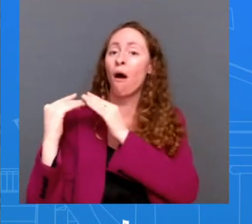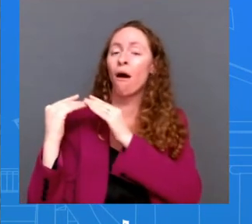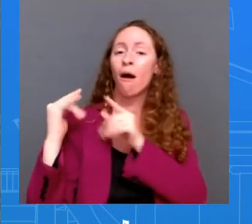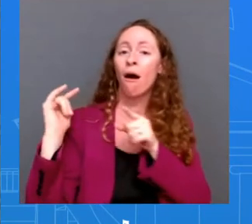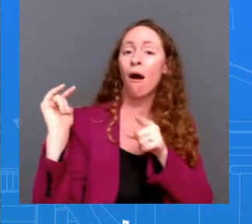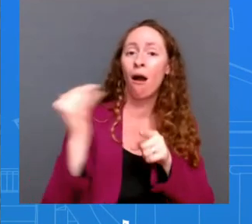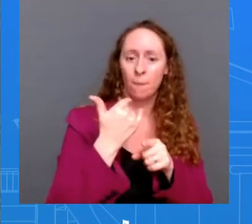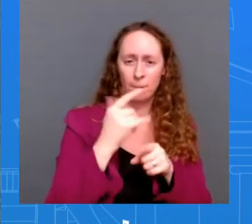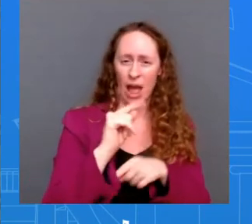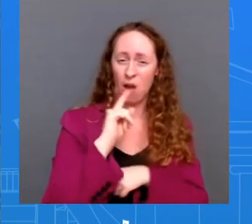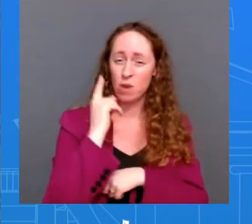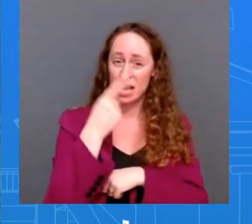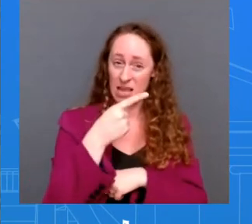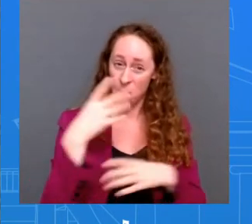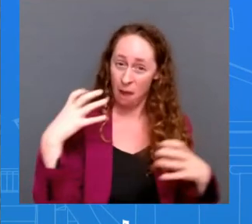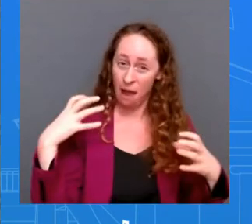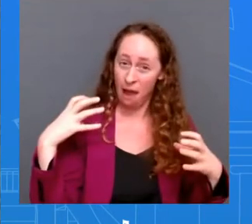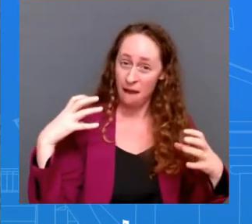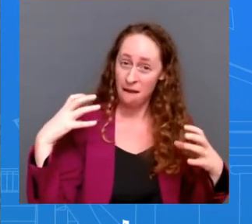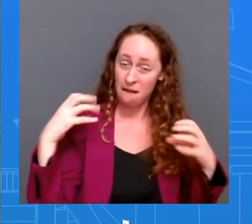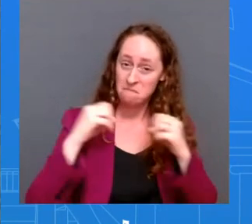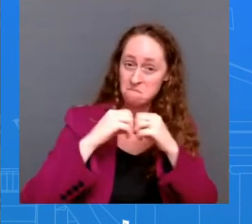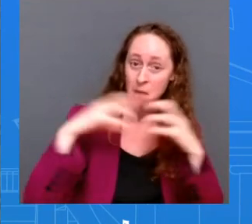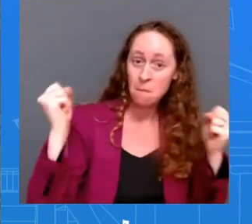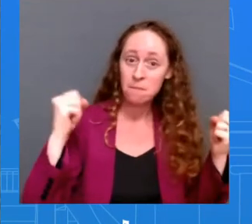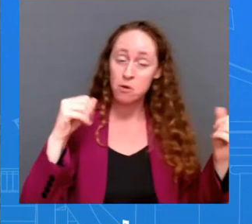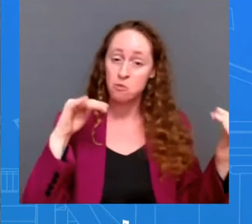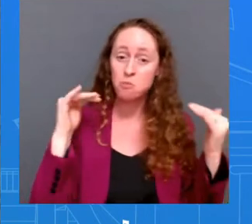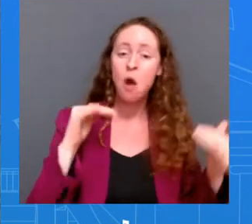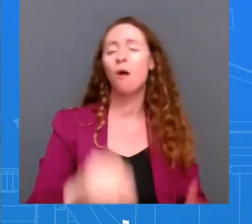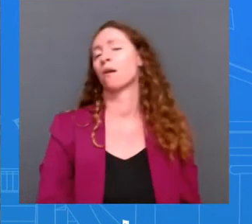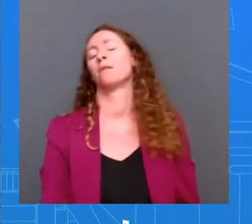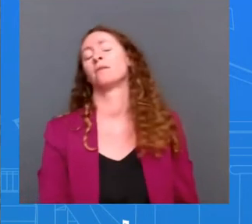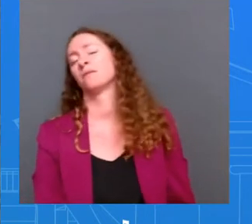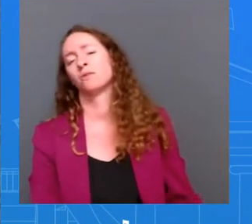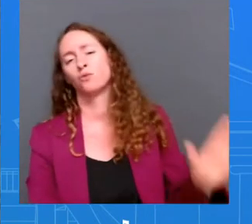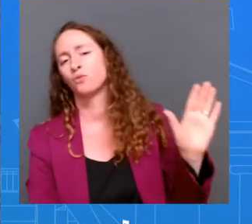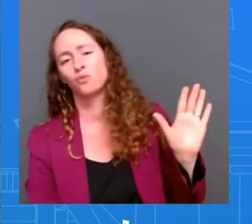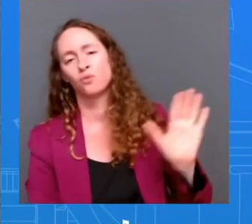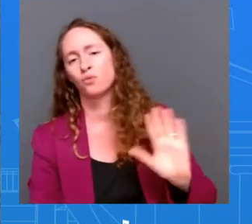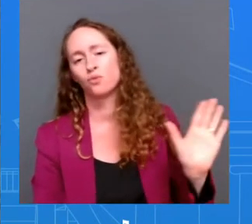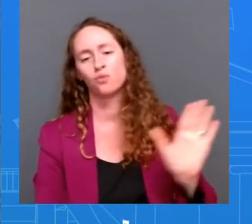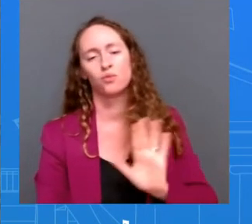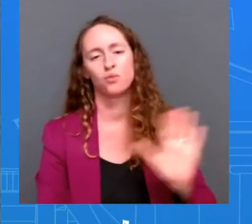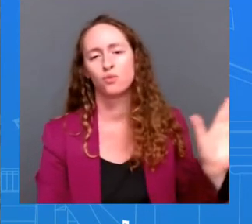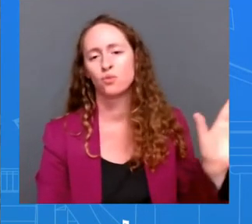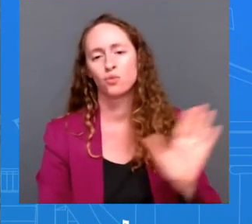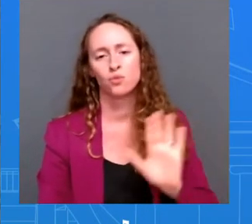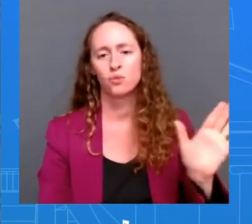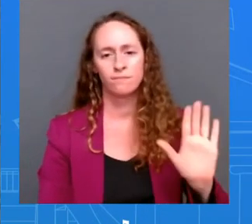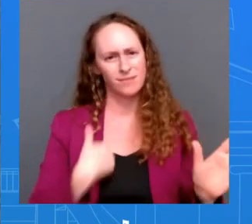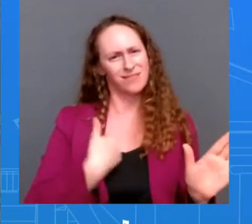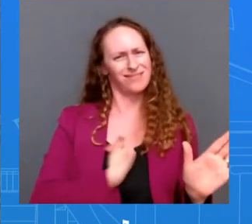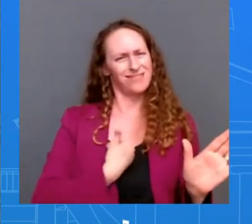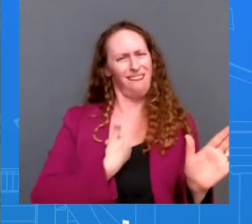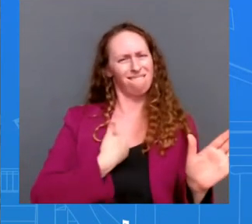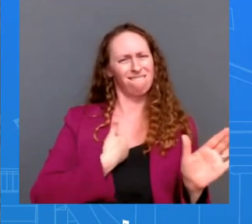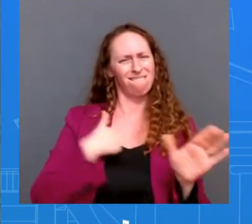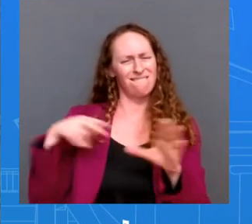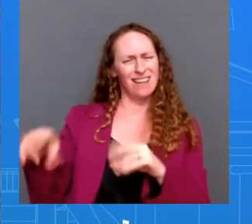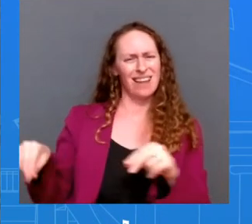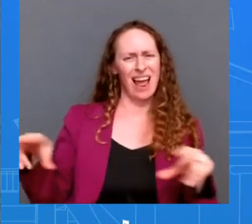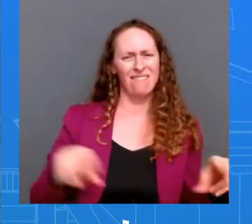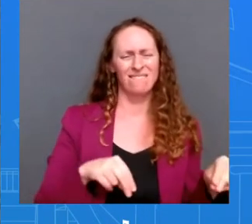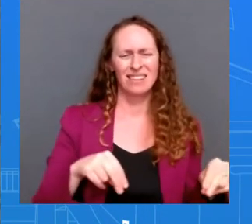operated a little bit at sea myself, the more hardware you have in close proximity like that, with tensions as high as they are, the